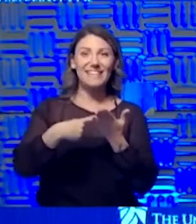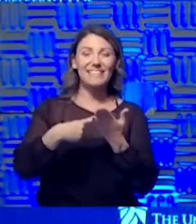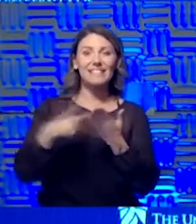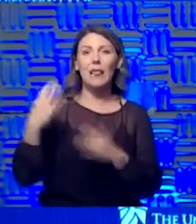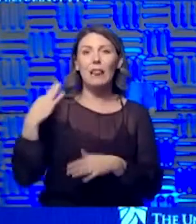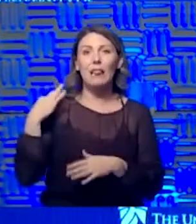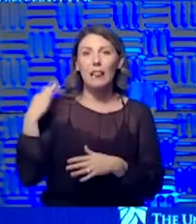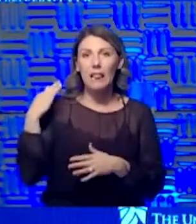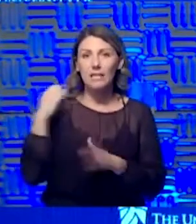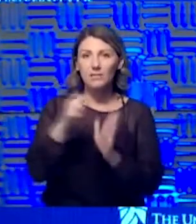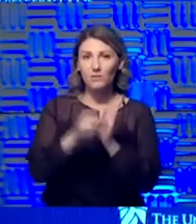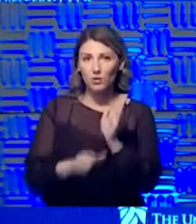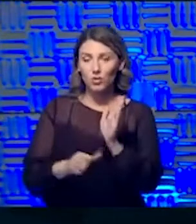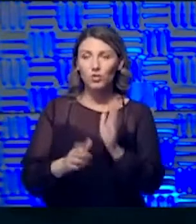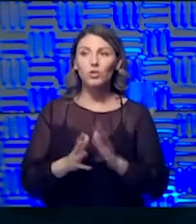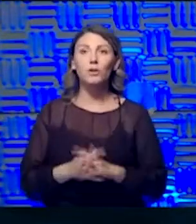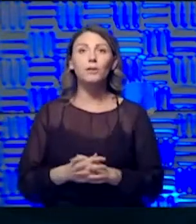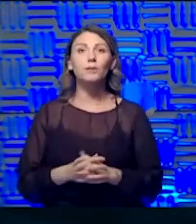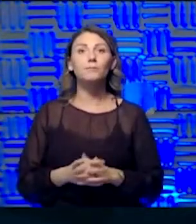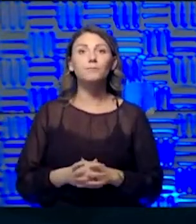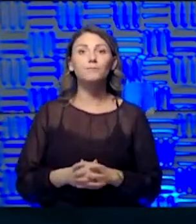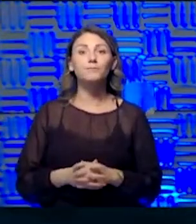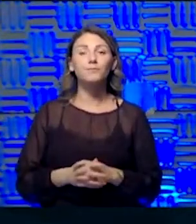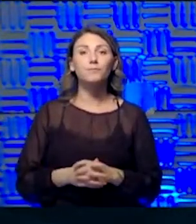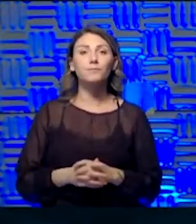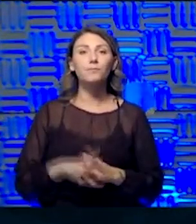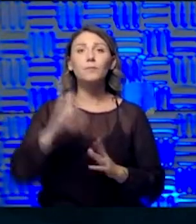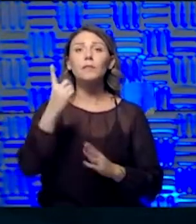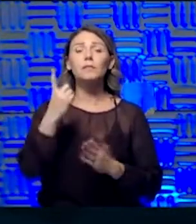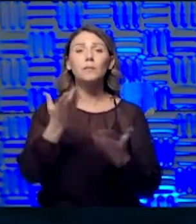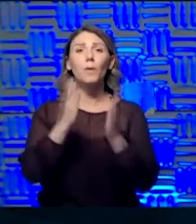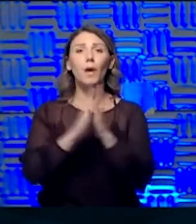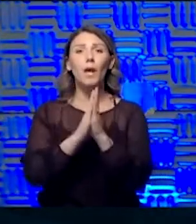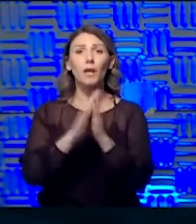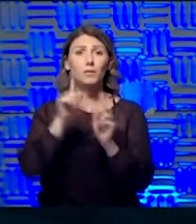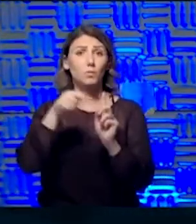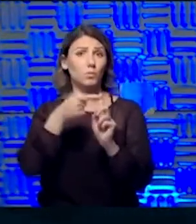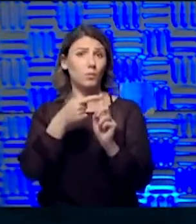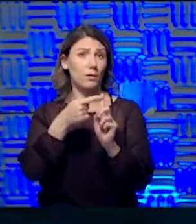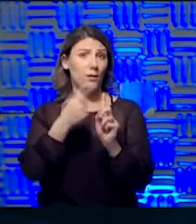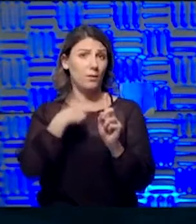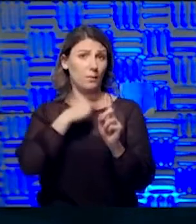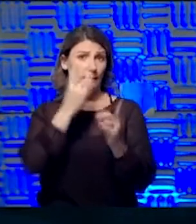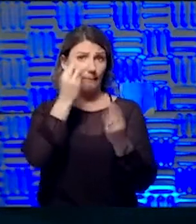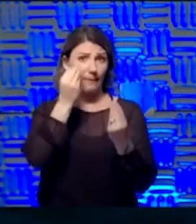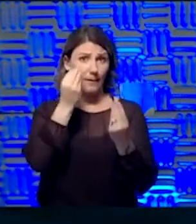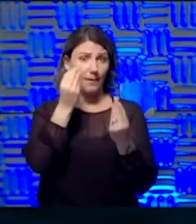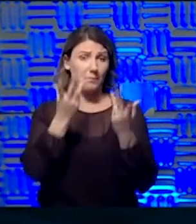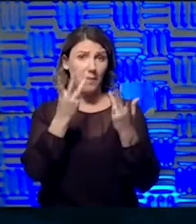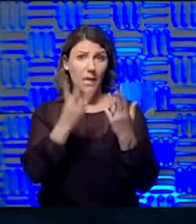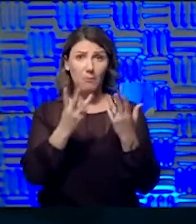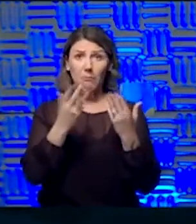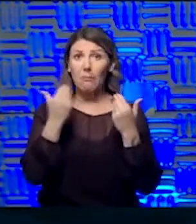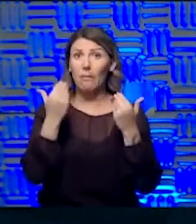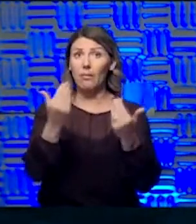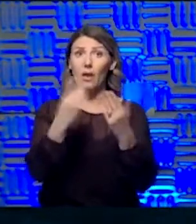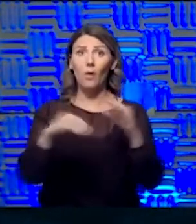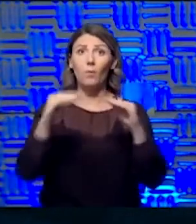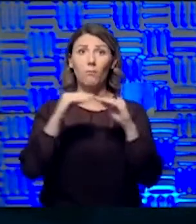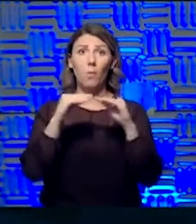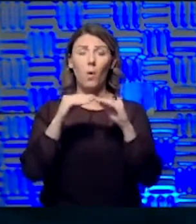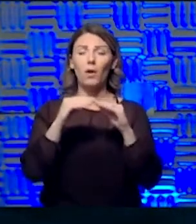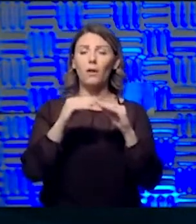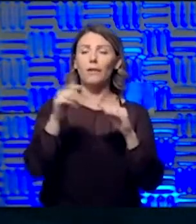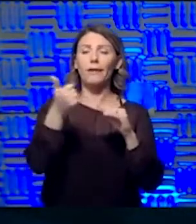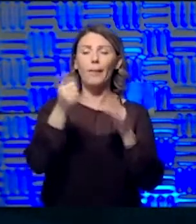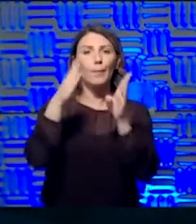surgeries, and so somebody was asking when we think we might allow for those again, and we had somebody else